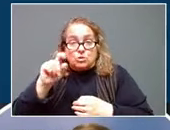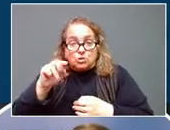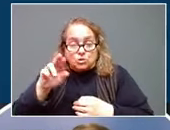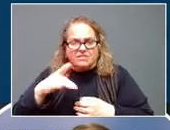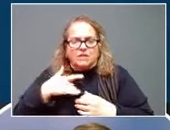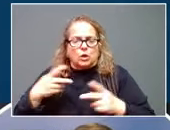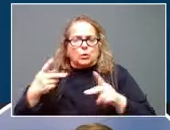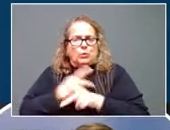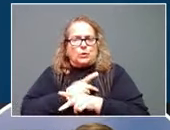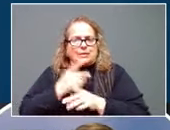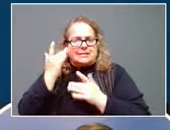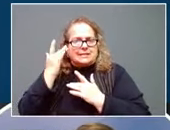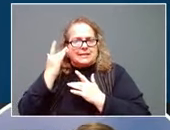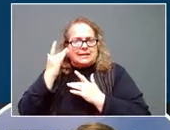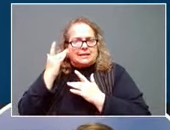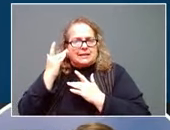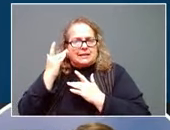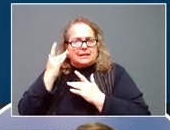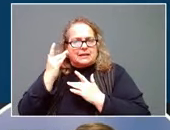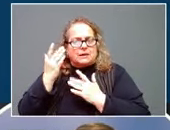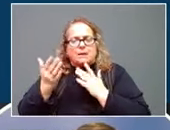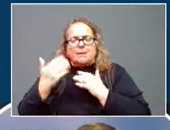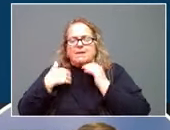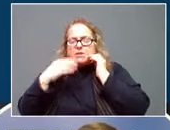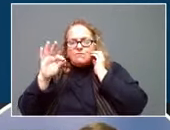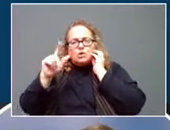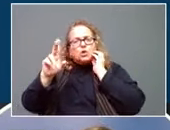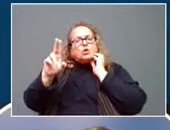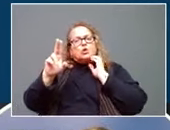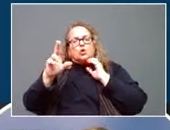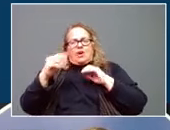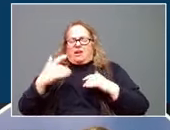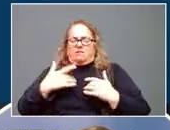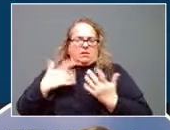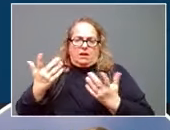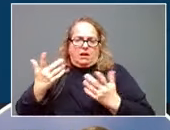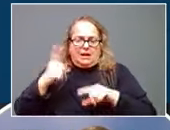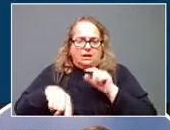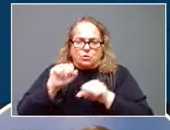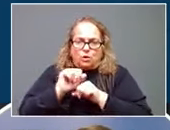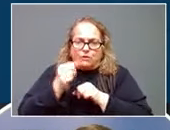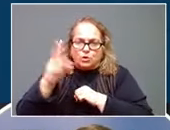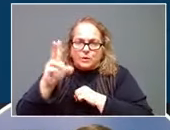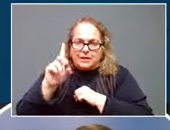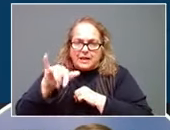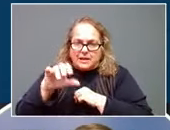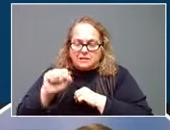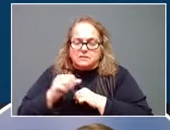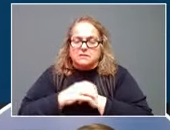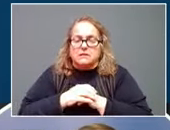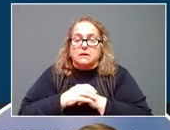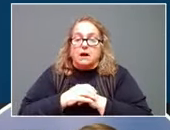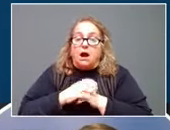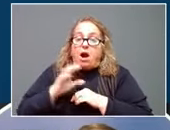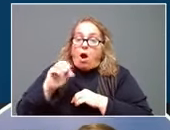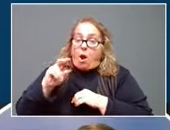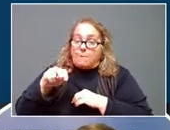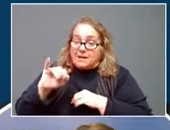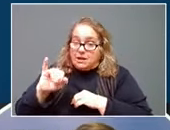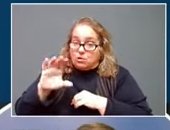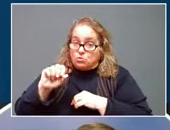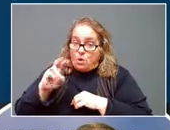Maybe they feel like they have the flu and it keeps them down for a couple days. Omicron still hits unvaccinated